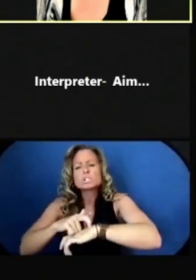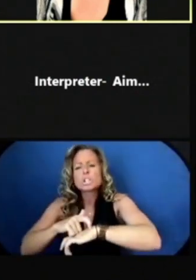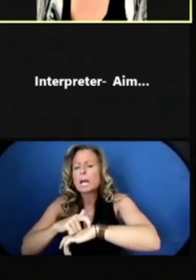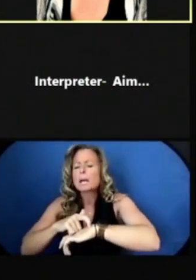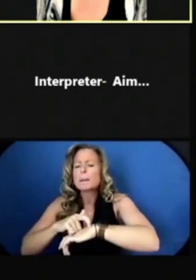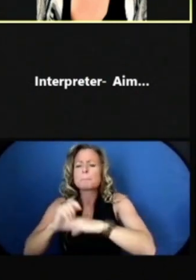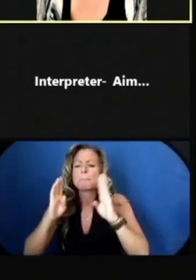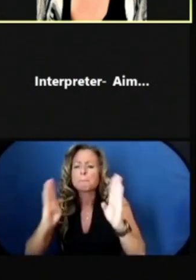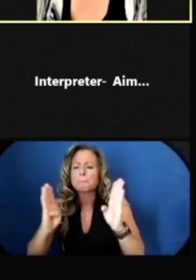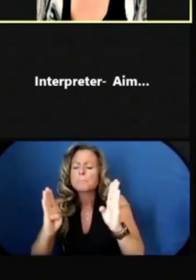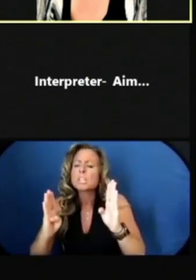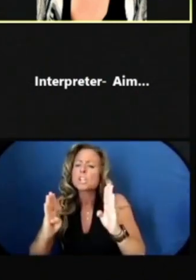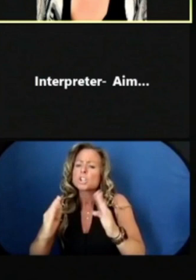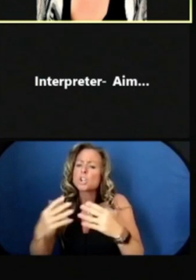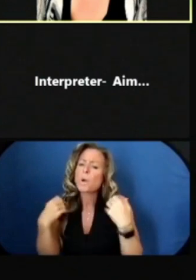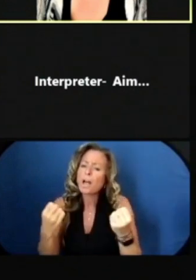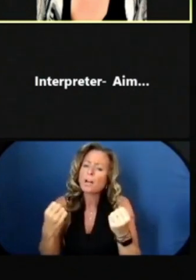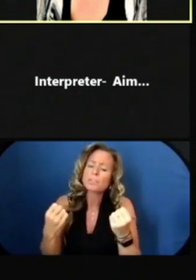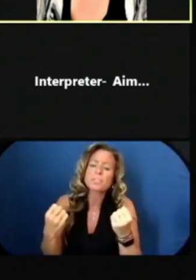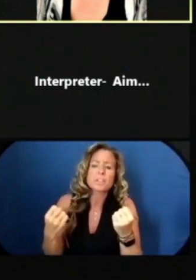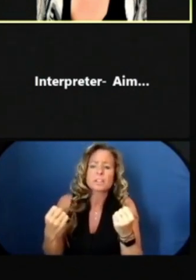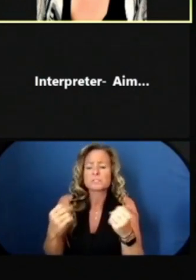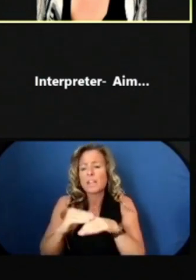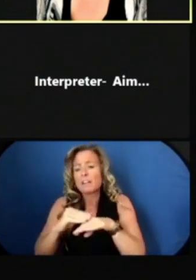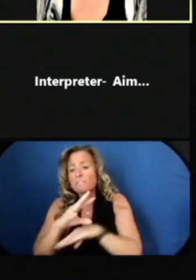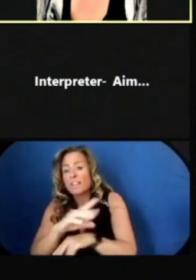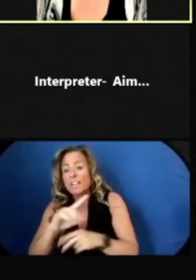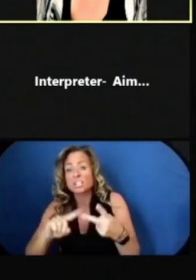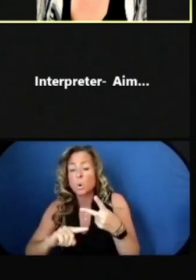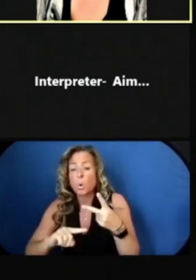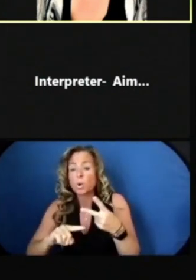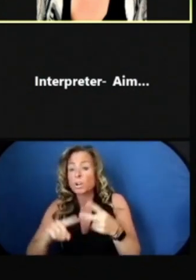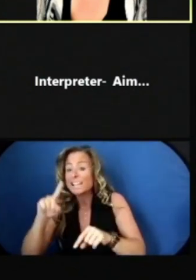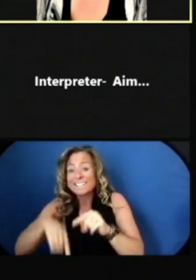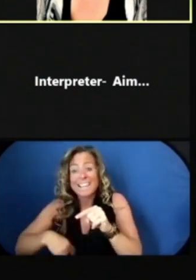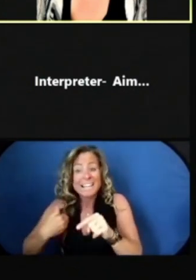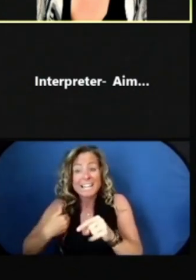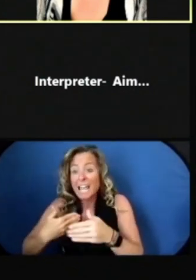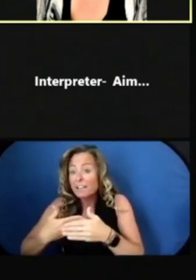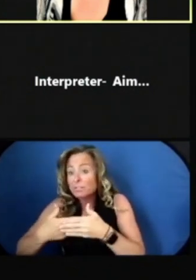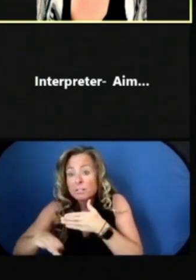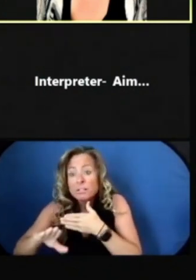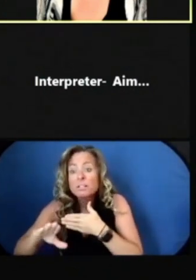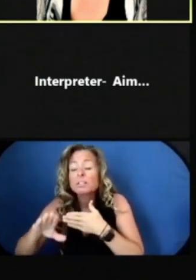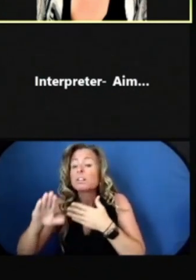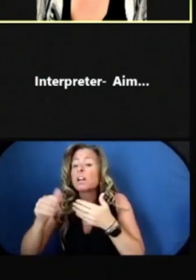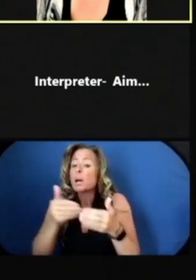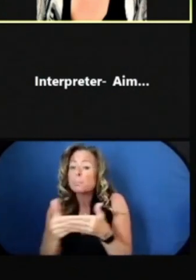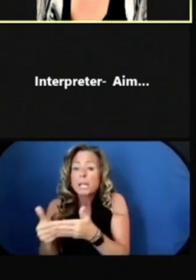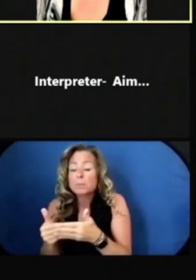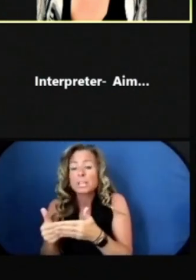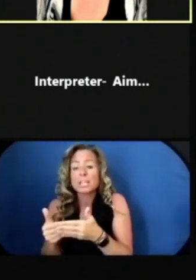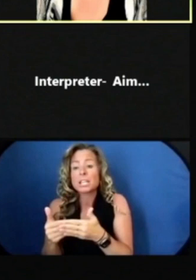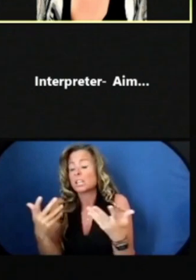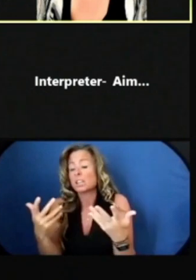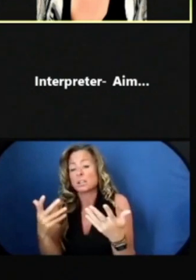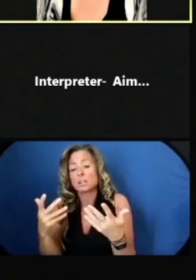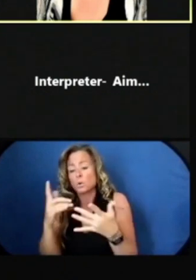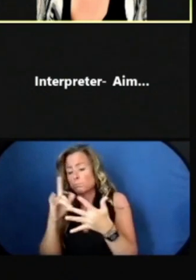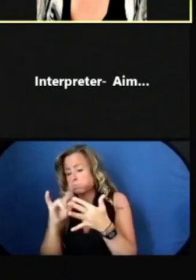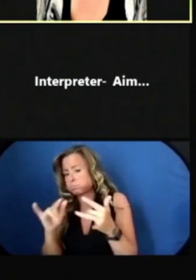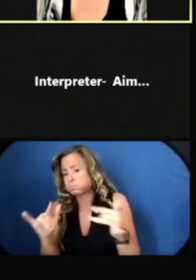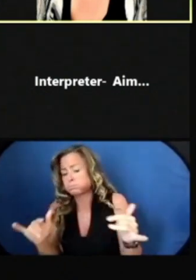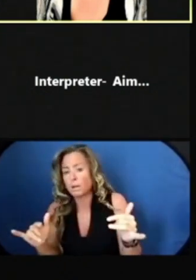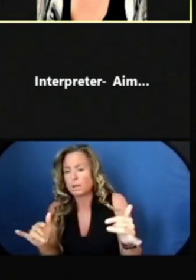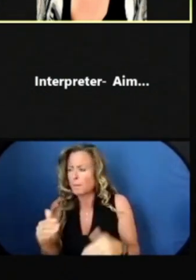or cause sterilization or some of the other myths we've heard connected to the vaccine. But then they have a friend